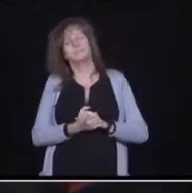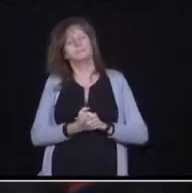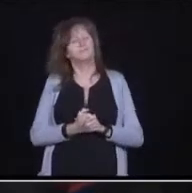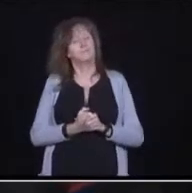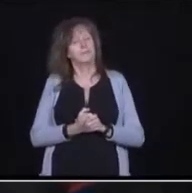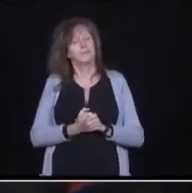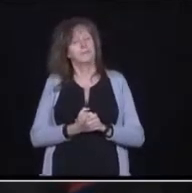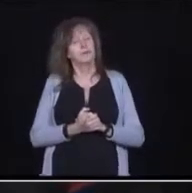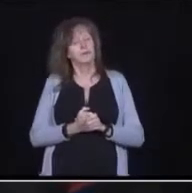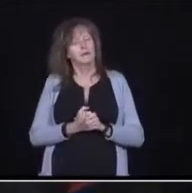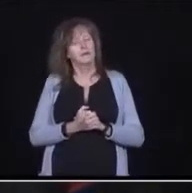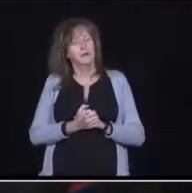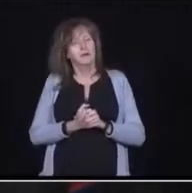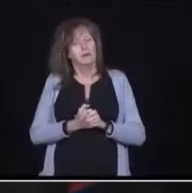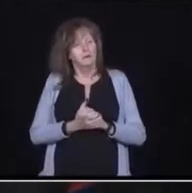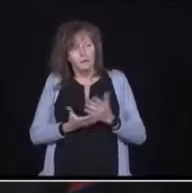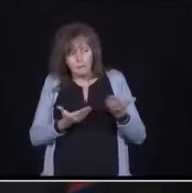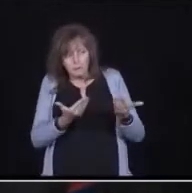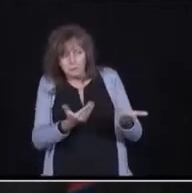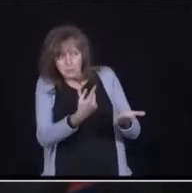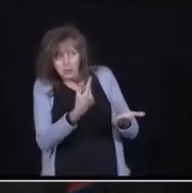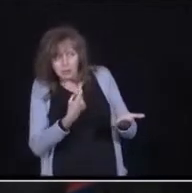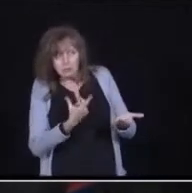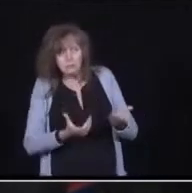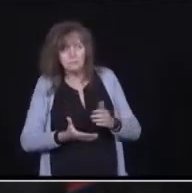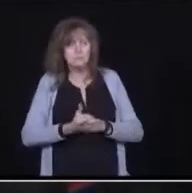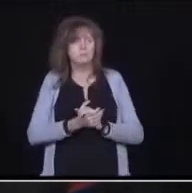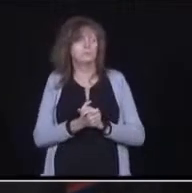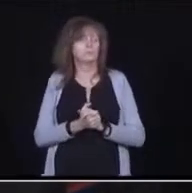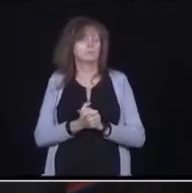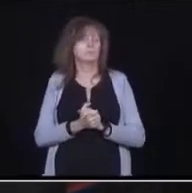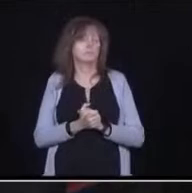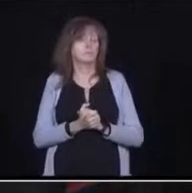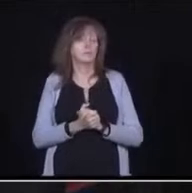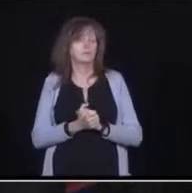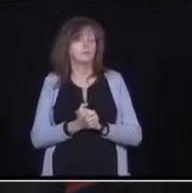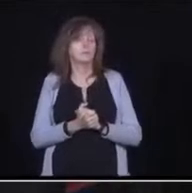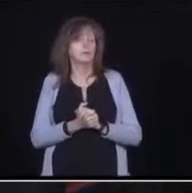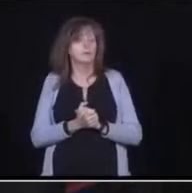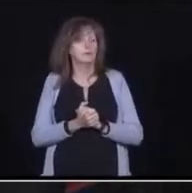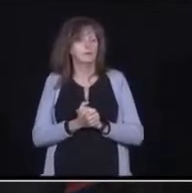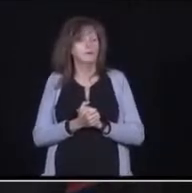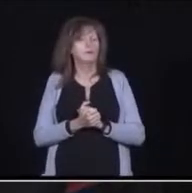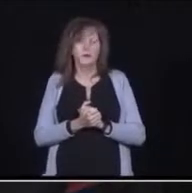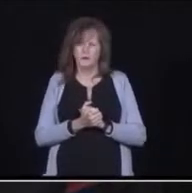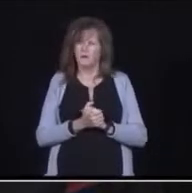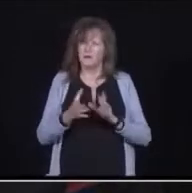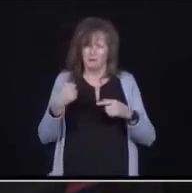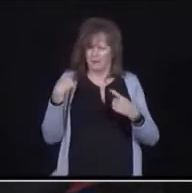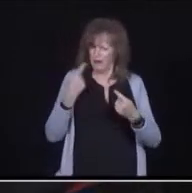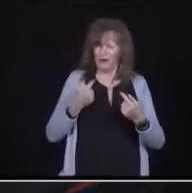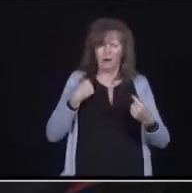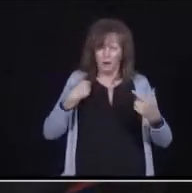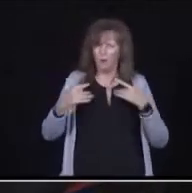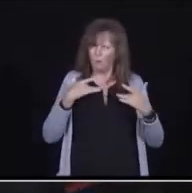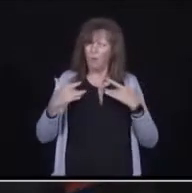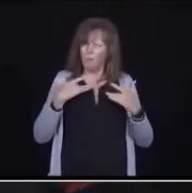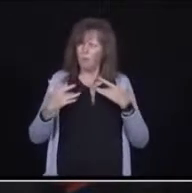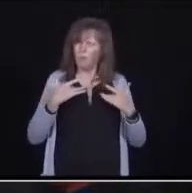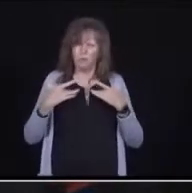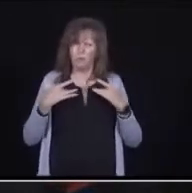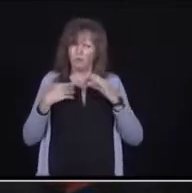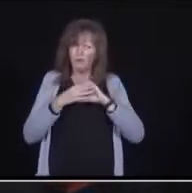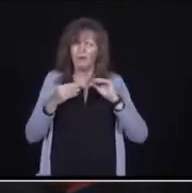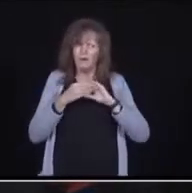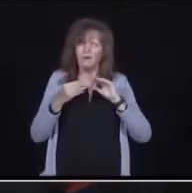Go ahead, Cynthia. How you doing, Cynthia? You have been saying for a while that you're concerned about the long lineups at assessment centers and that your government is